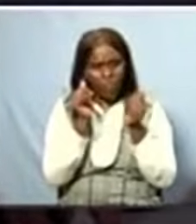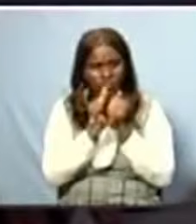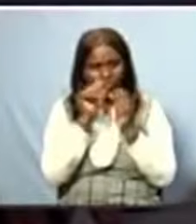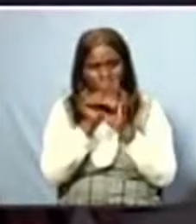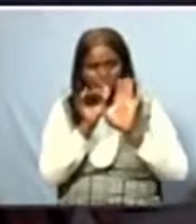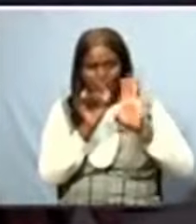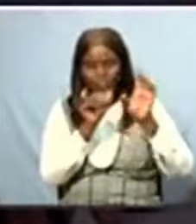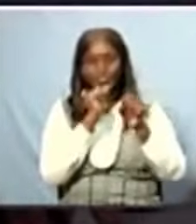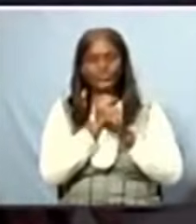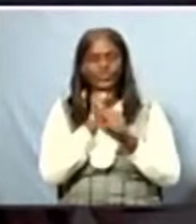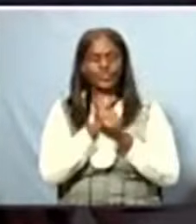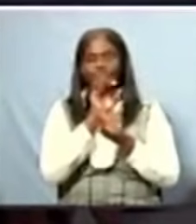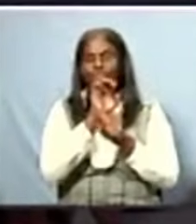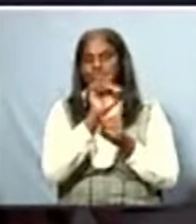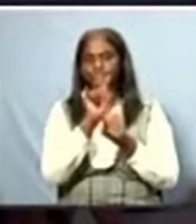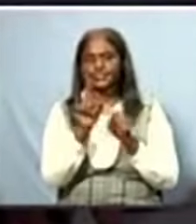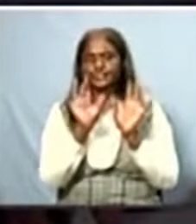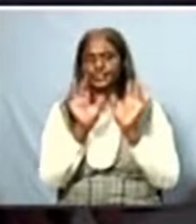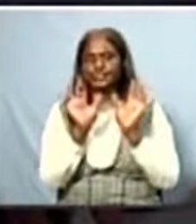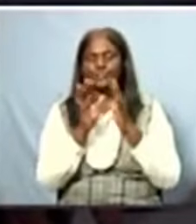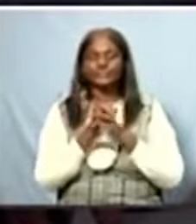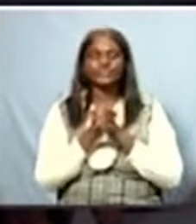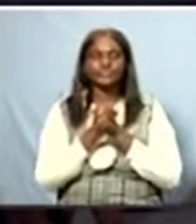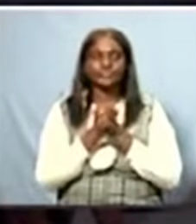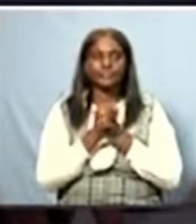mandate of the Commission.